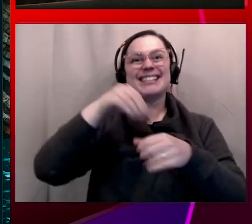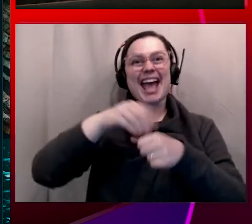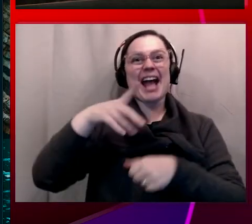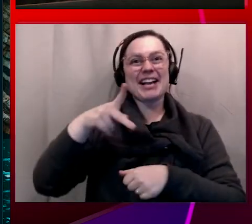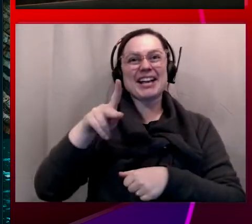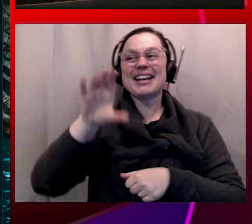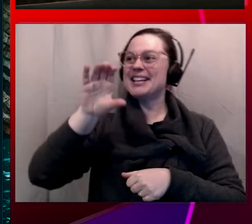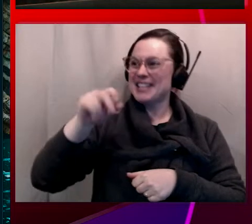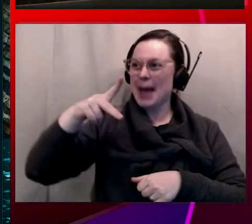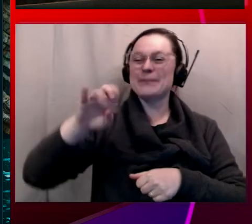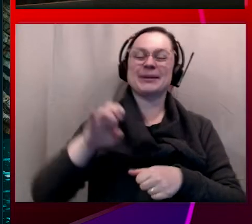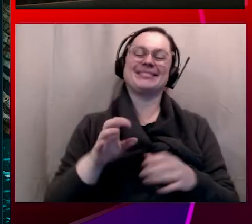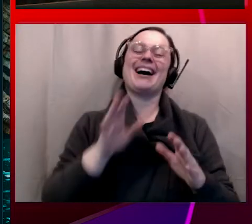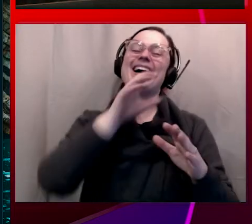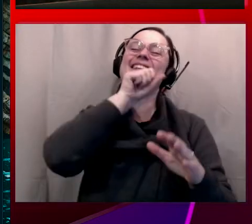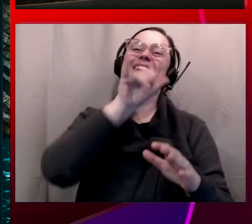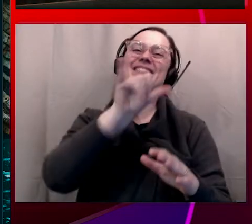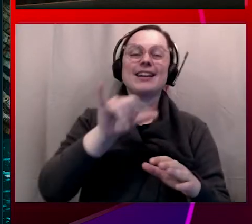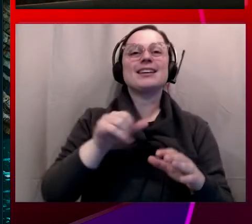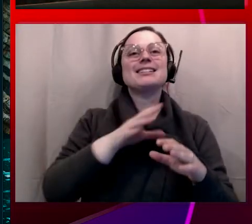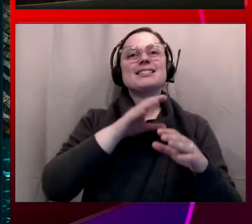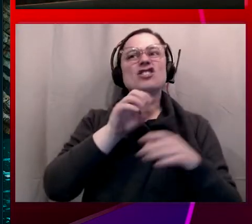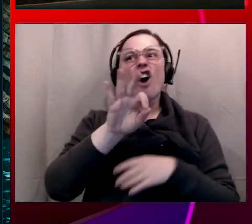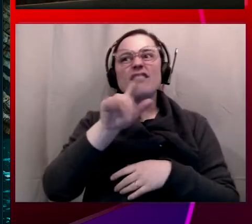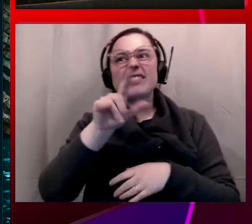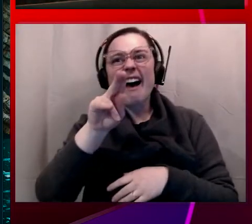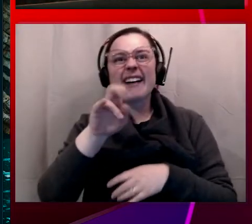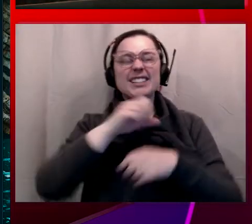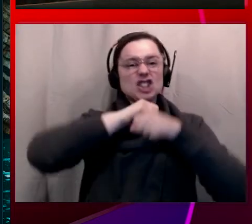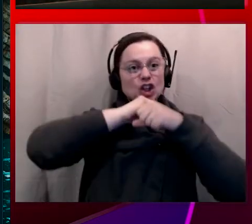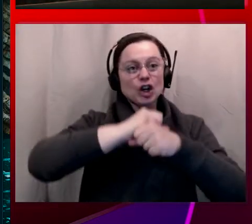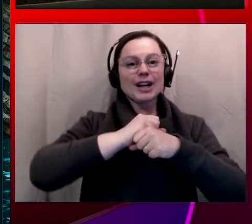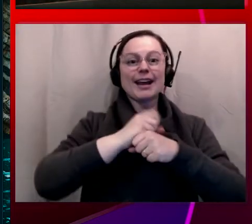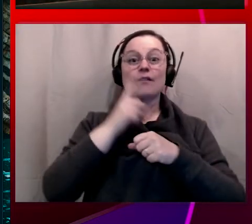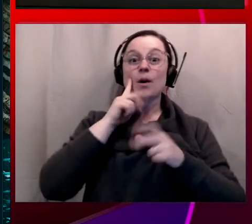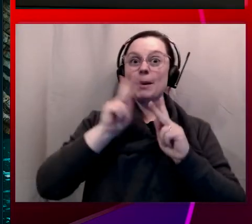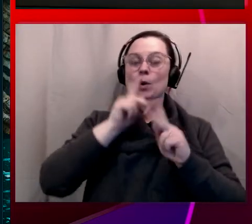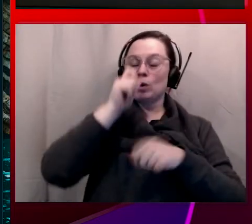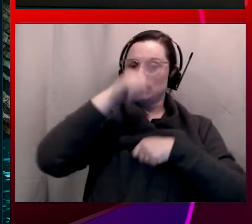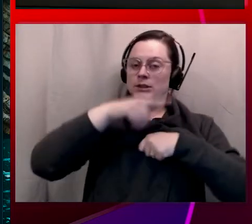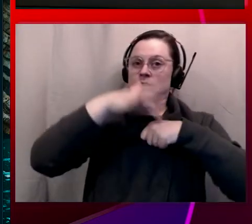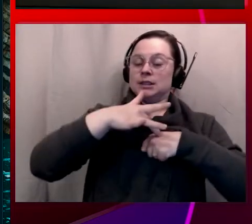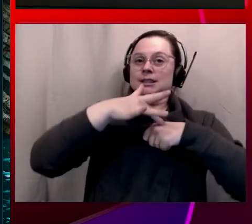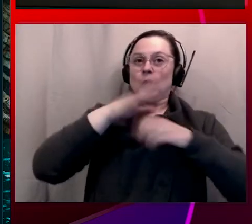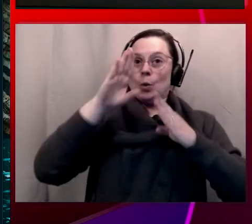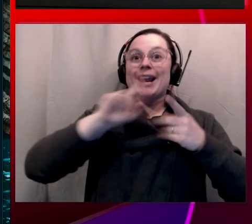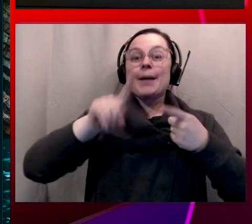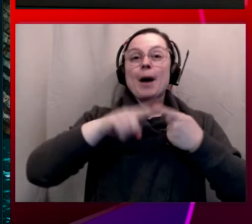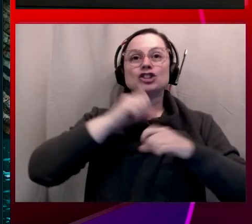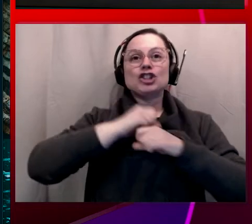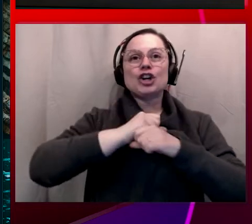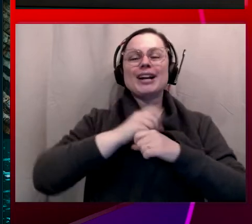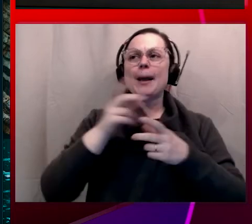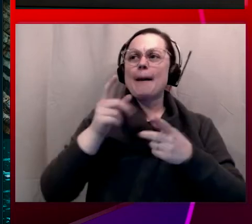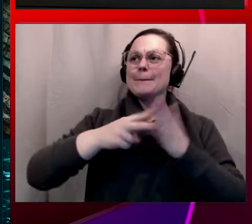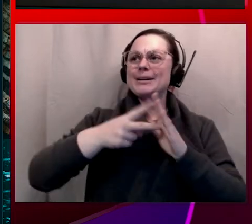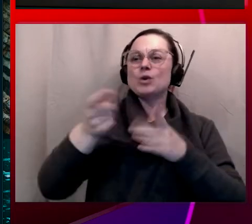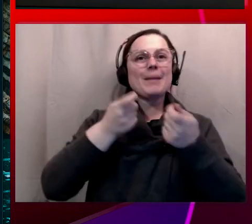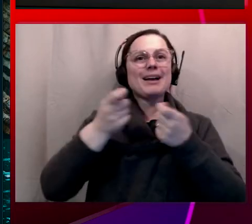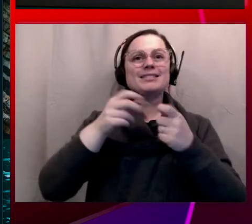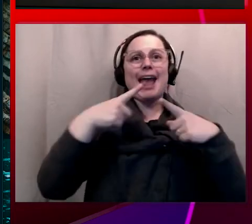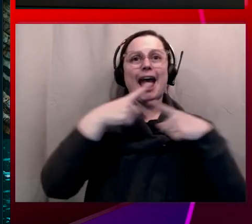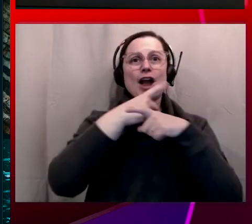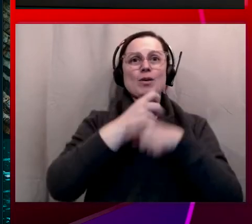security and everything. And for security-minded people, you probably are managing encryption keys, and just it makes it so